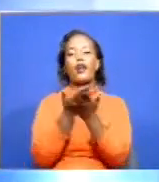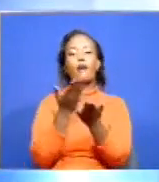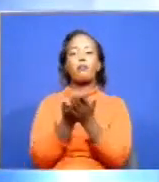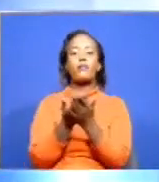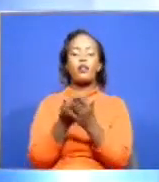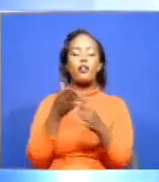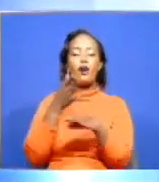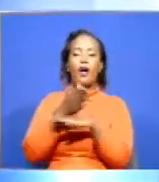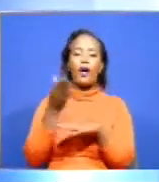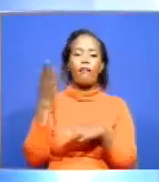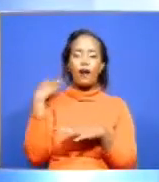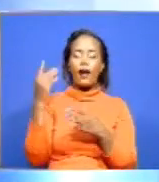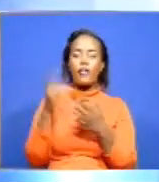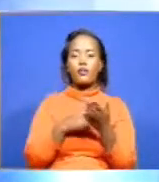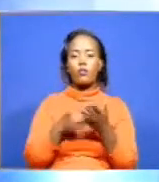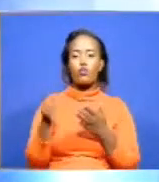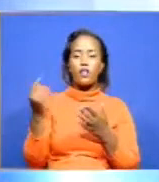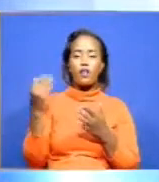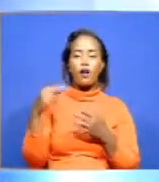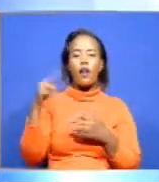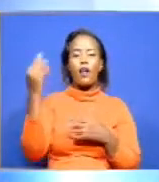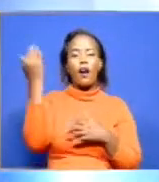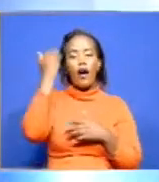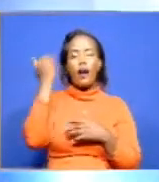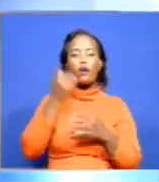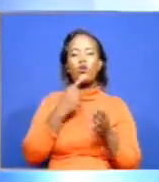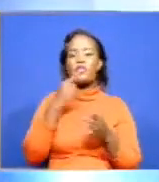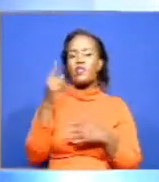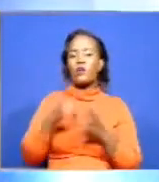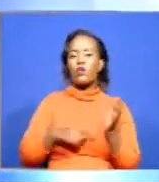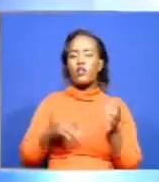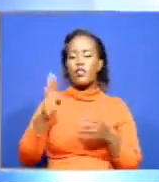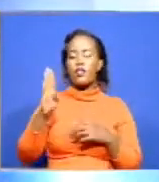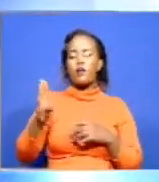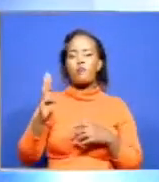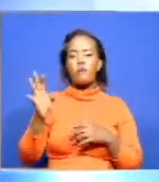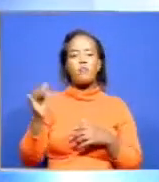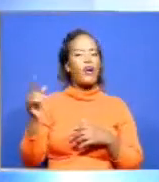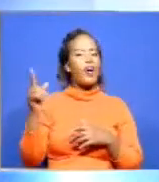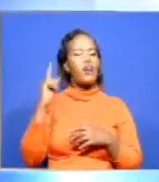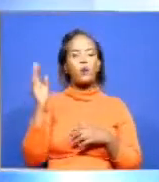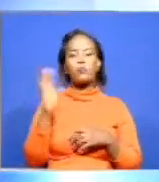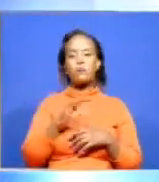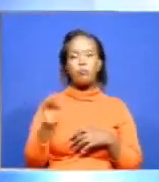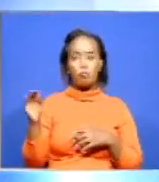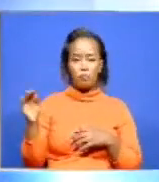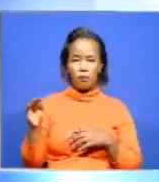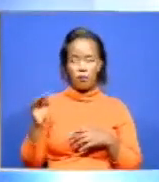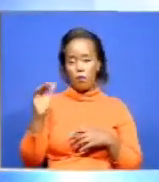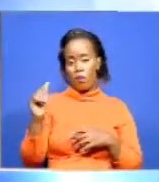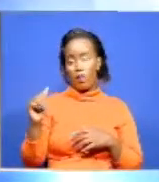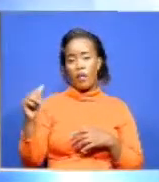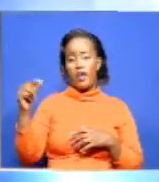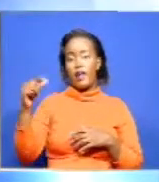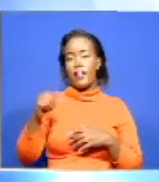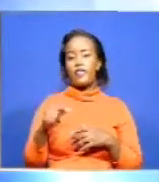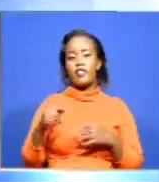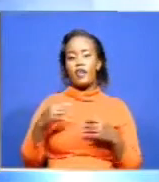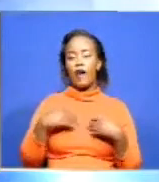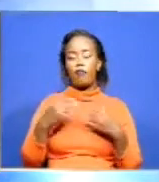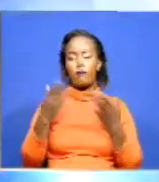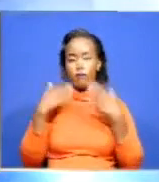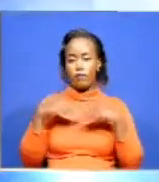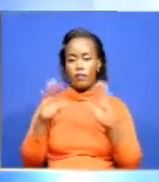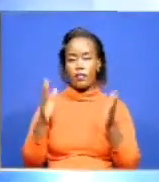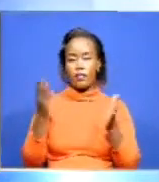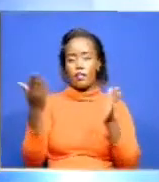ruling that declared the entire BBI process an illegality. Attorney General Kihara Kariuki has already filed a notice of appeal